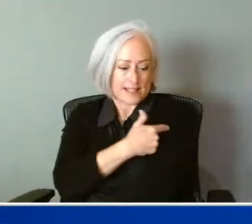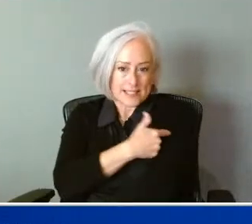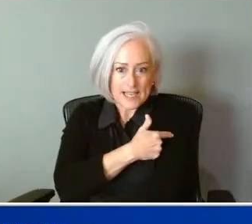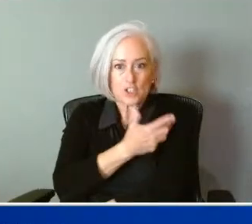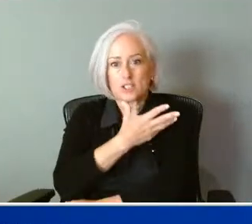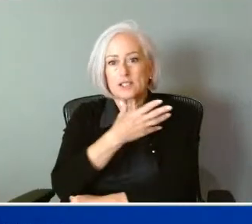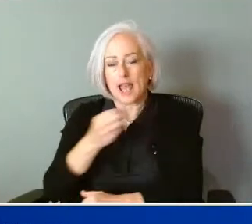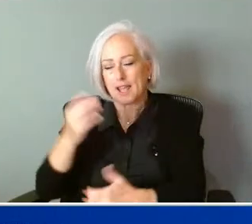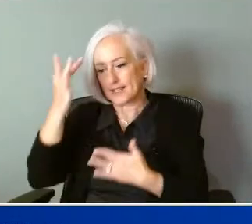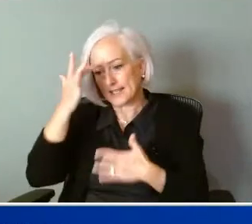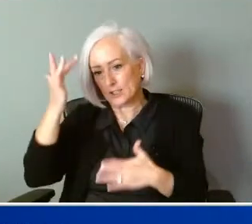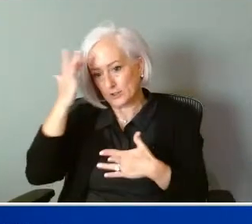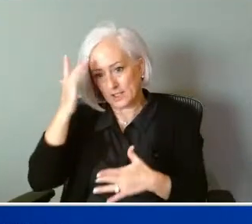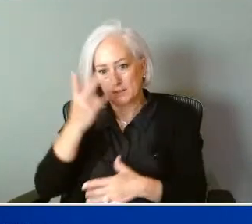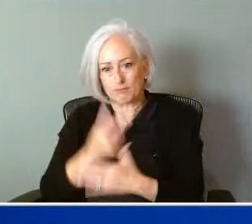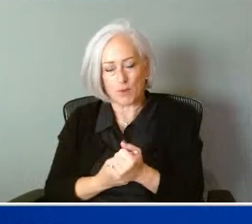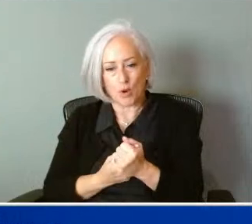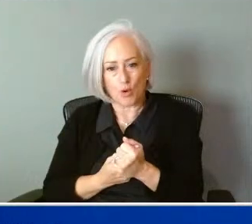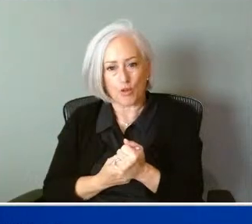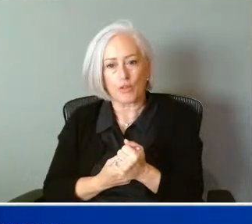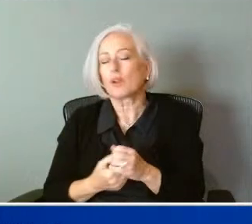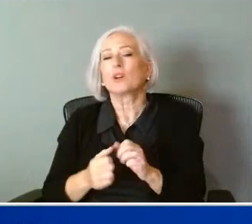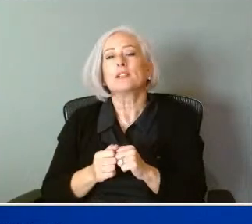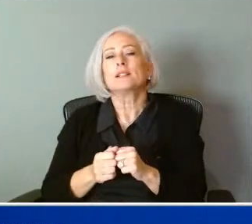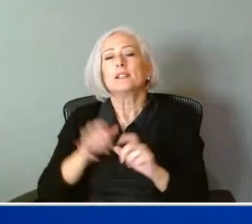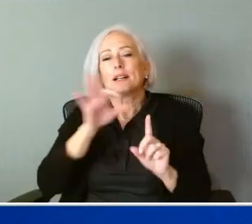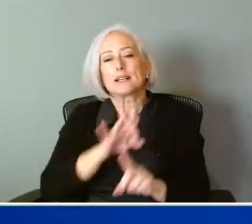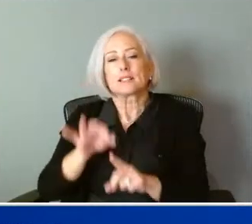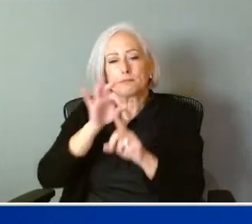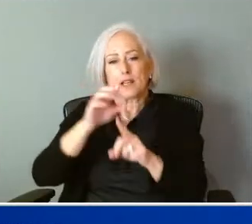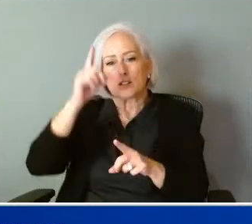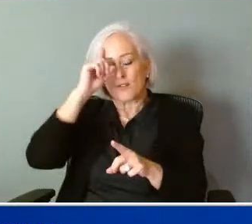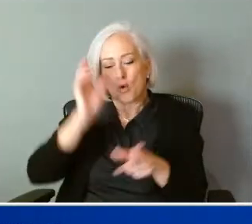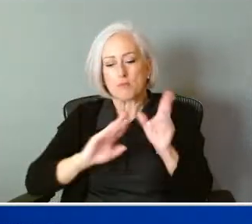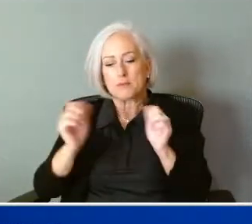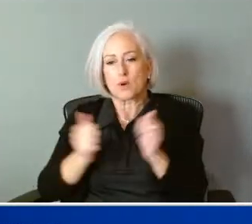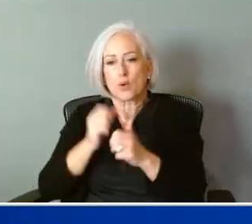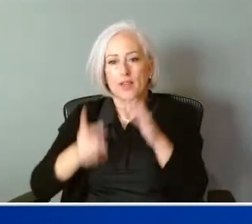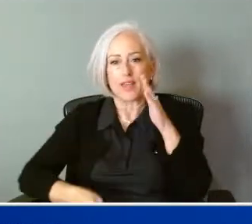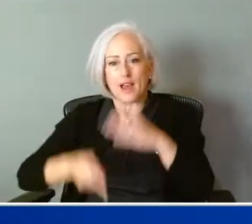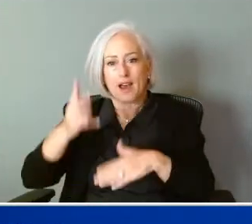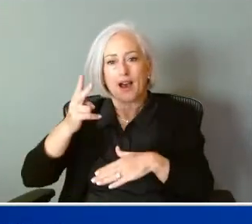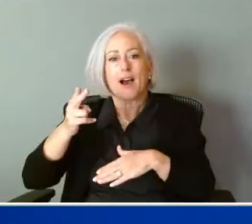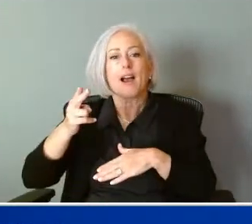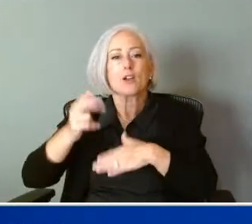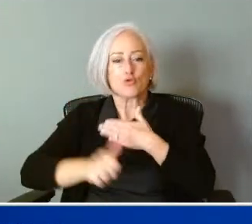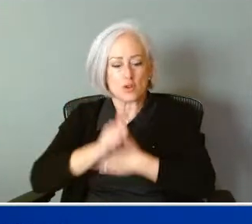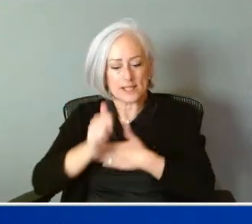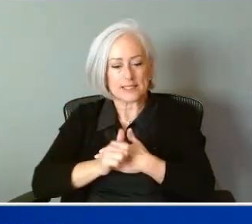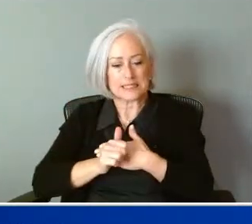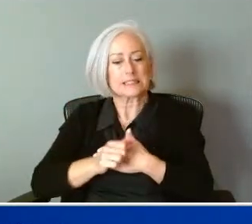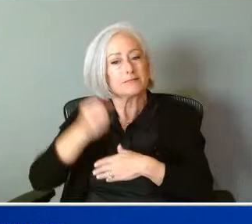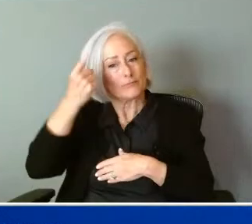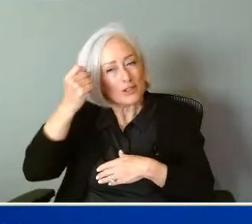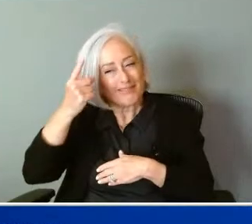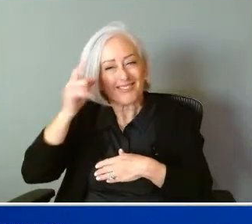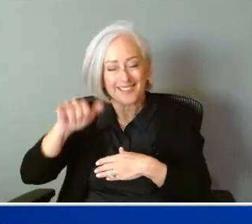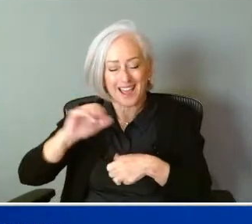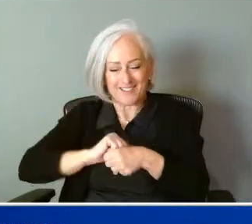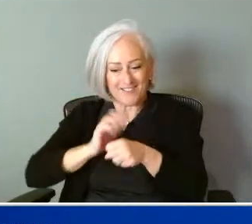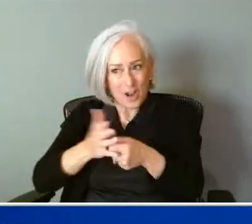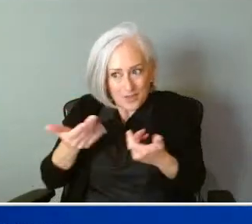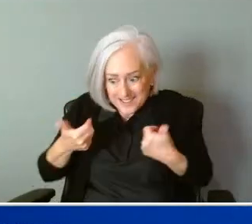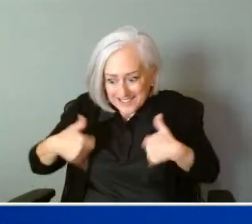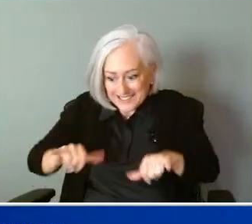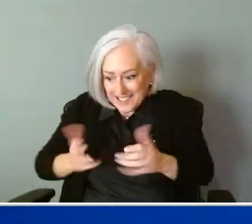infections, but especially for those at highest risk, the virus is still out there. If you are at high risk, please be up to date with your vaccines.